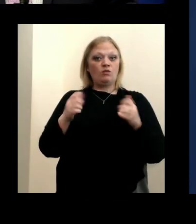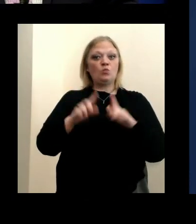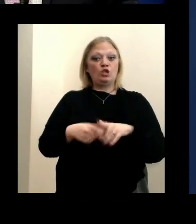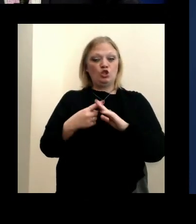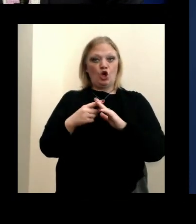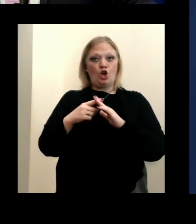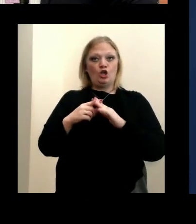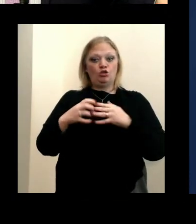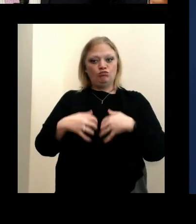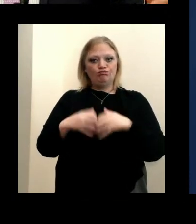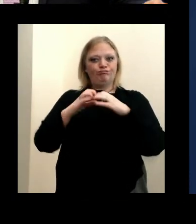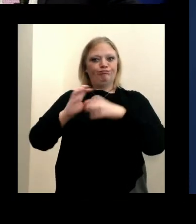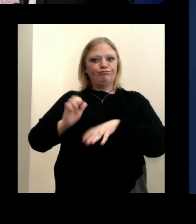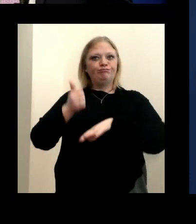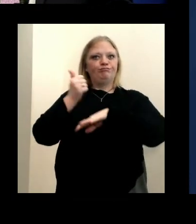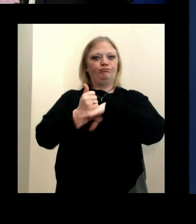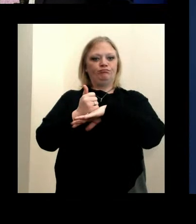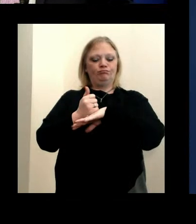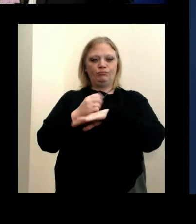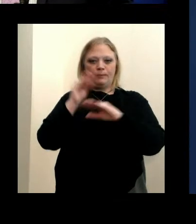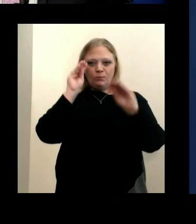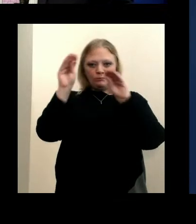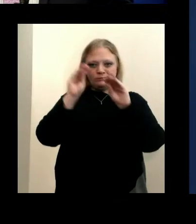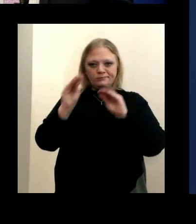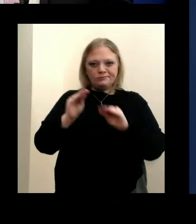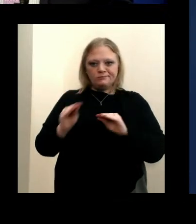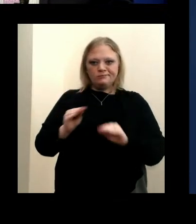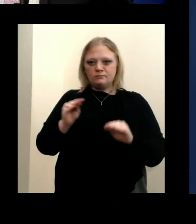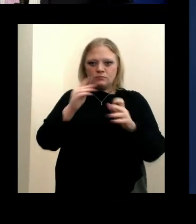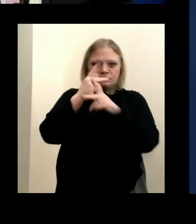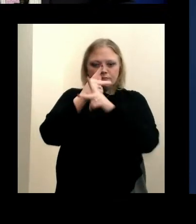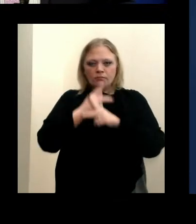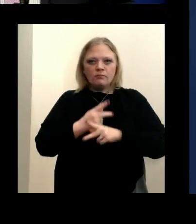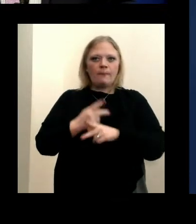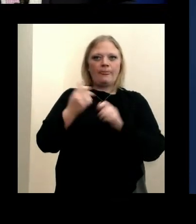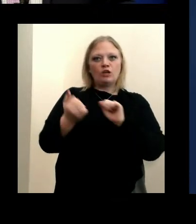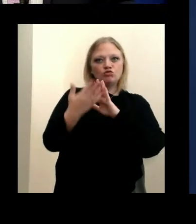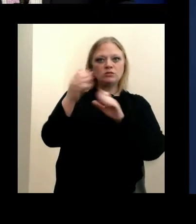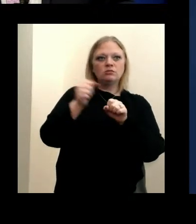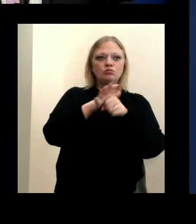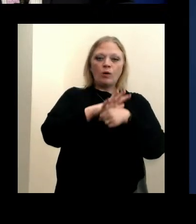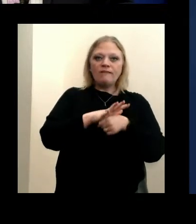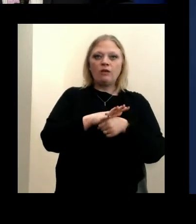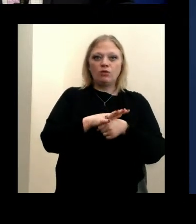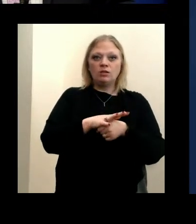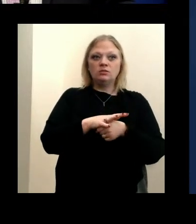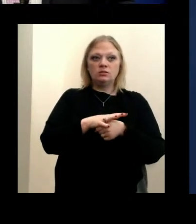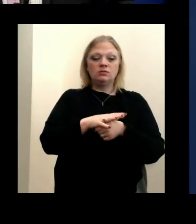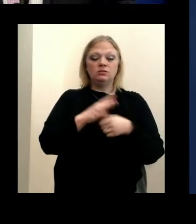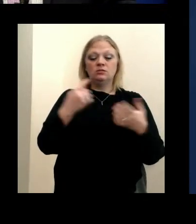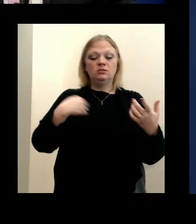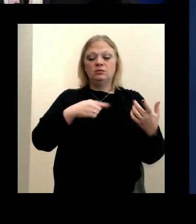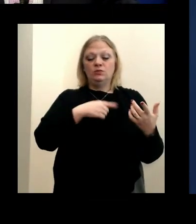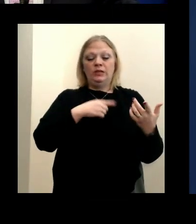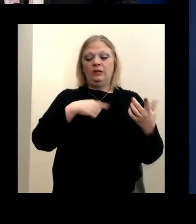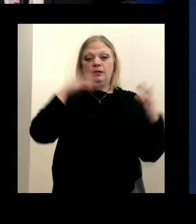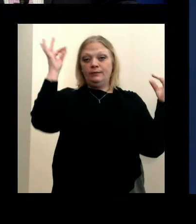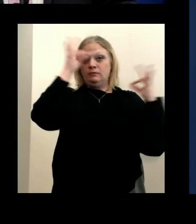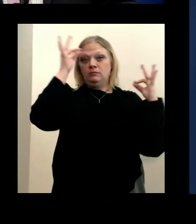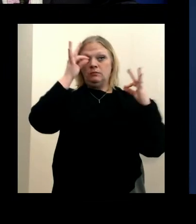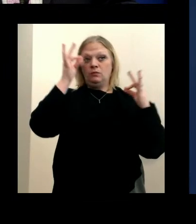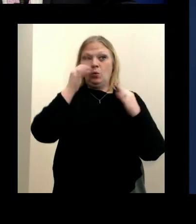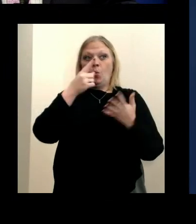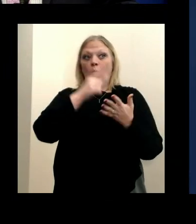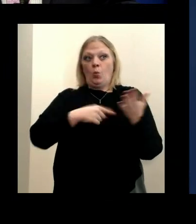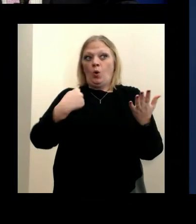the pieces of the puzzle, so to speak, to address the coronavirus. Little did we know what we'd be dealing with 1 year later,